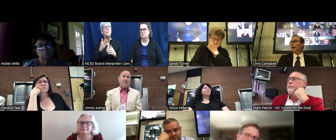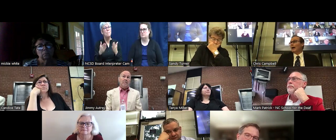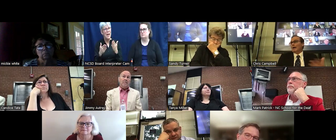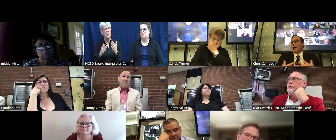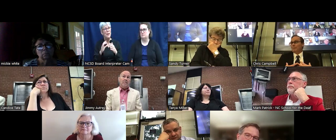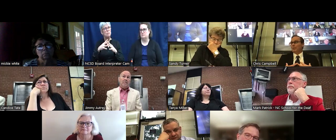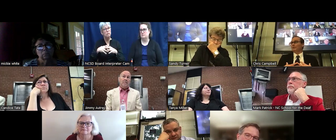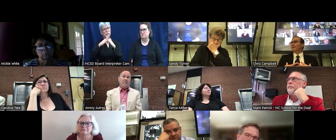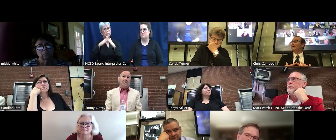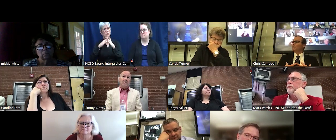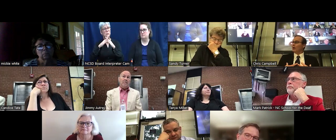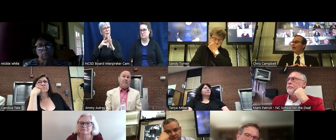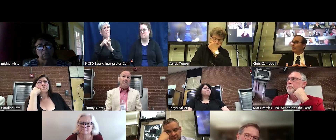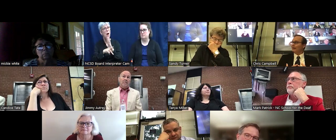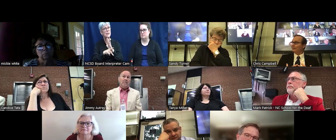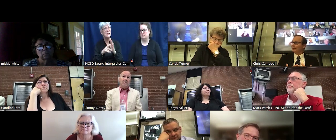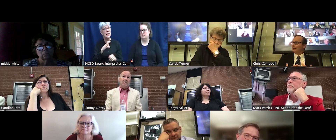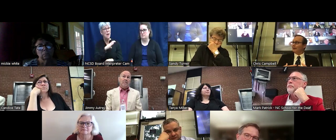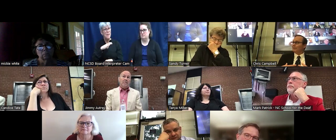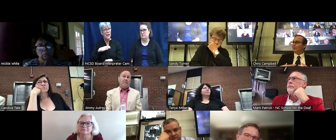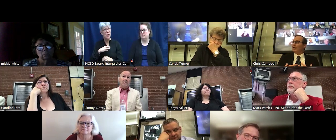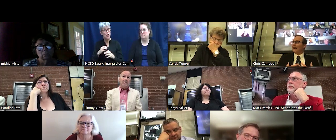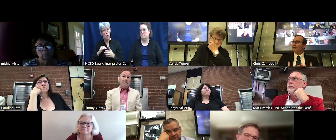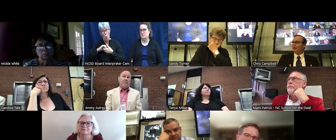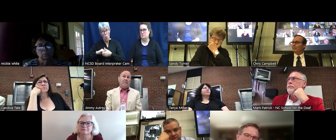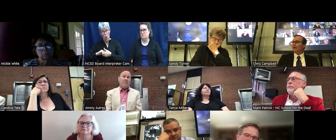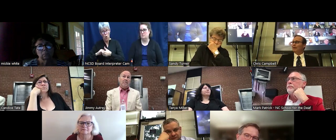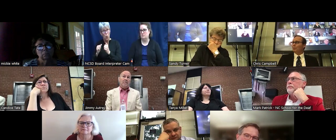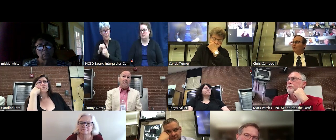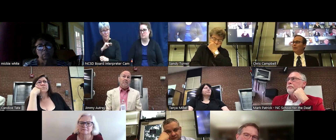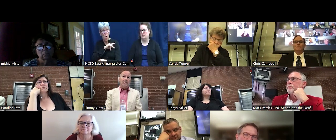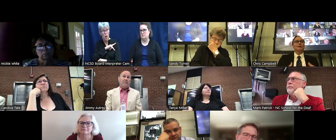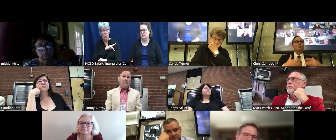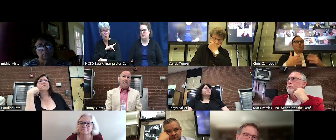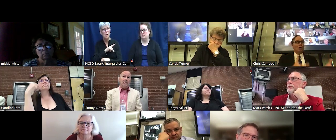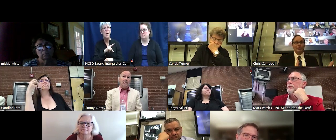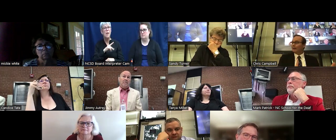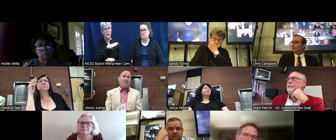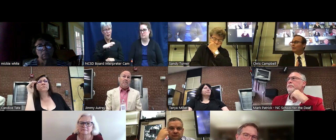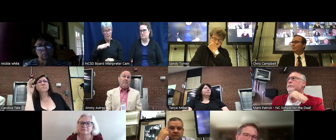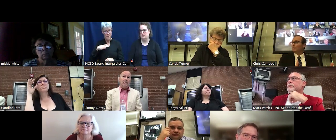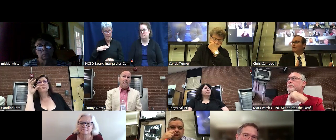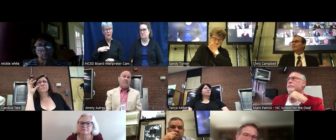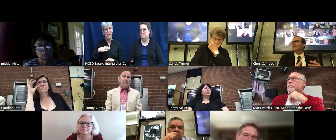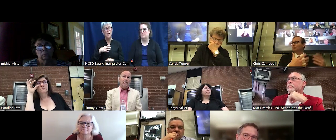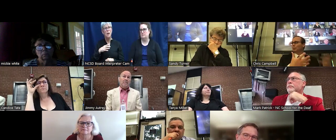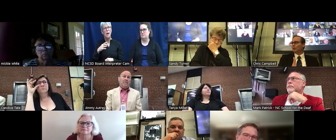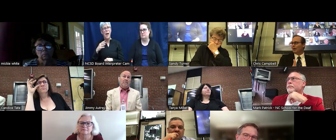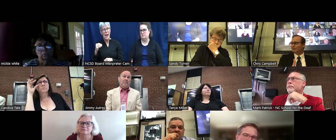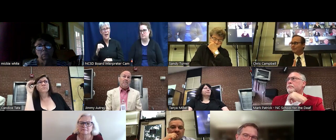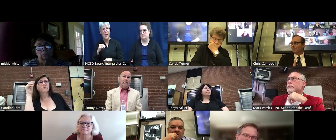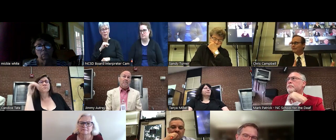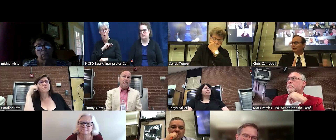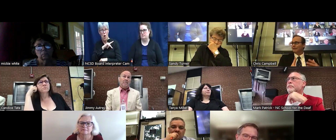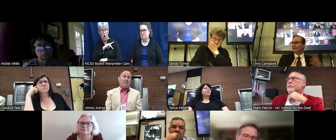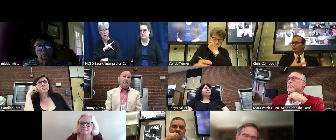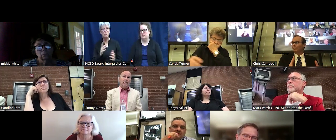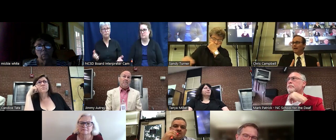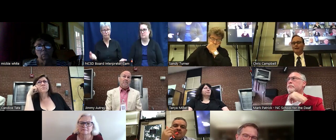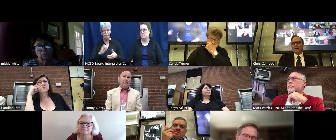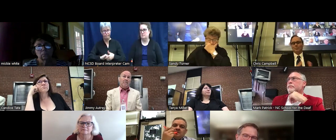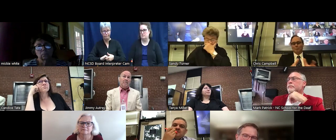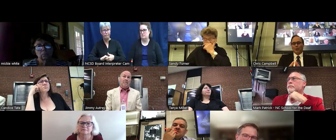Mark, I personally think is a great idea. For you to have a committee of board members that Mark can go through the policies, we'll obviously be assisting him